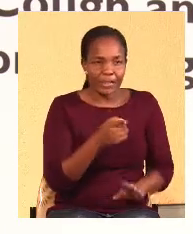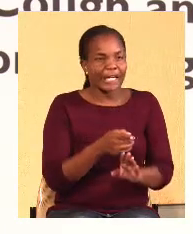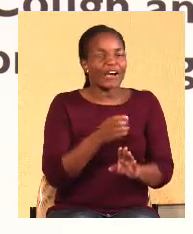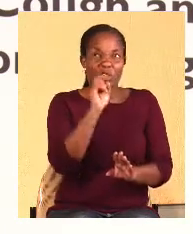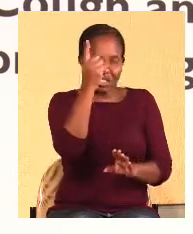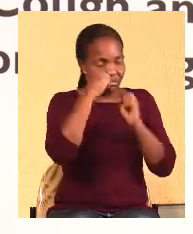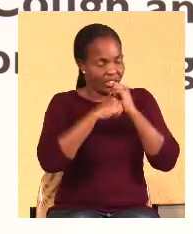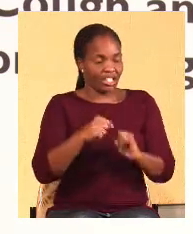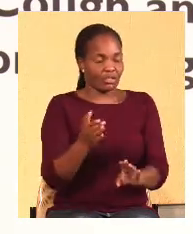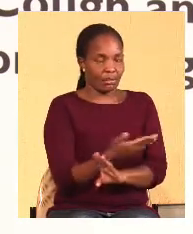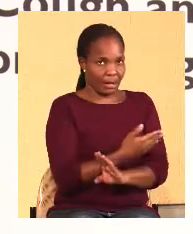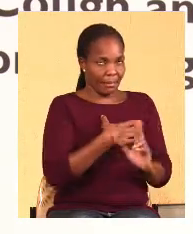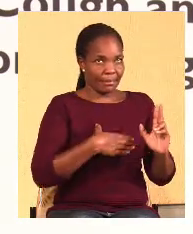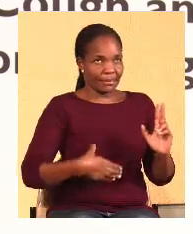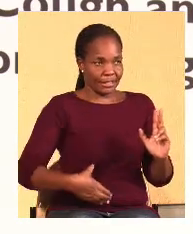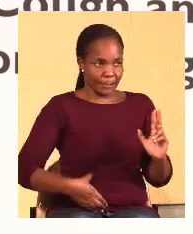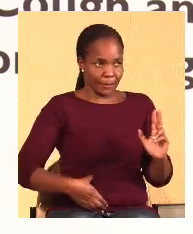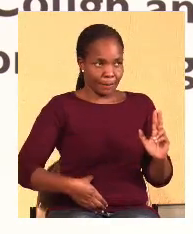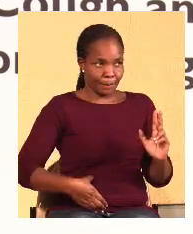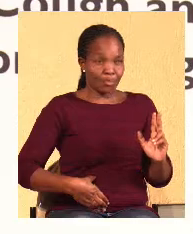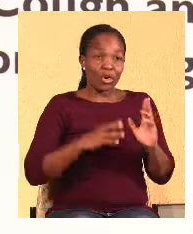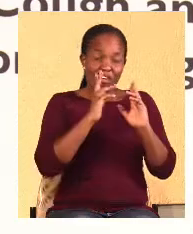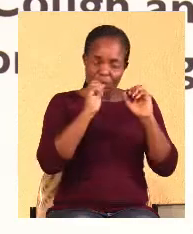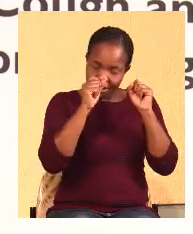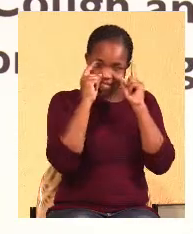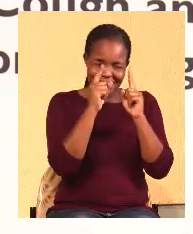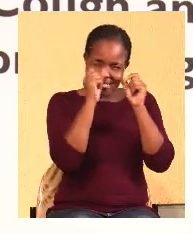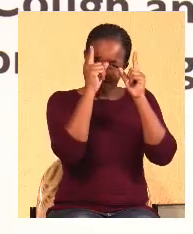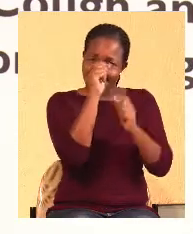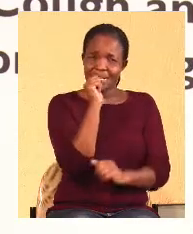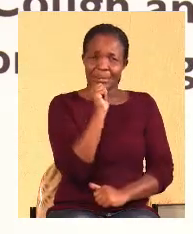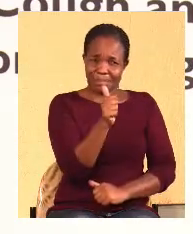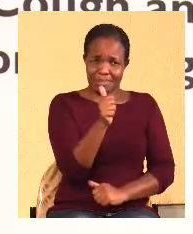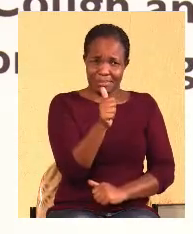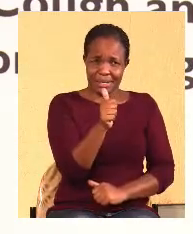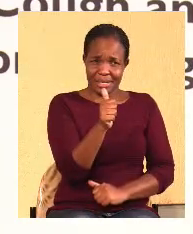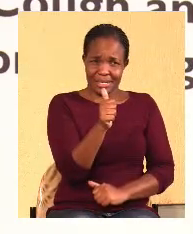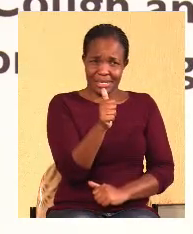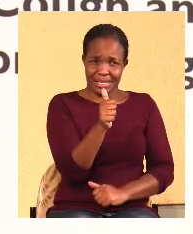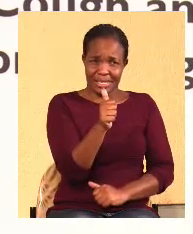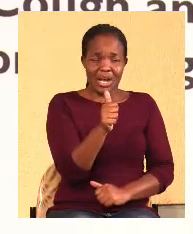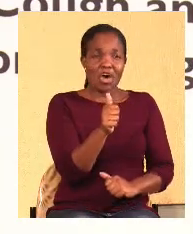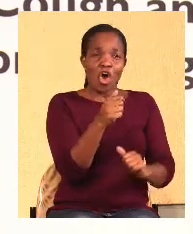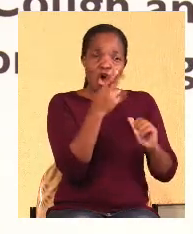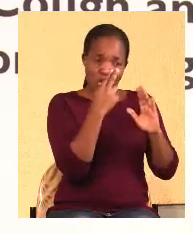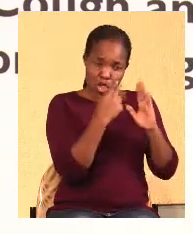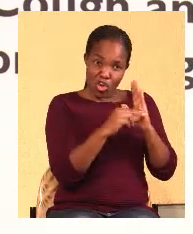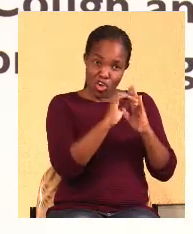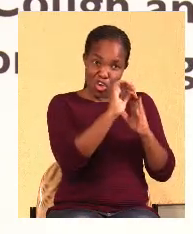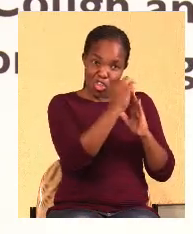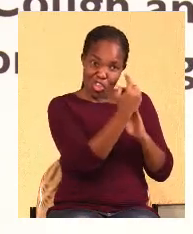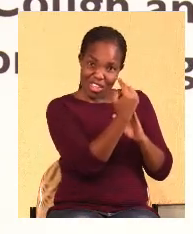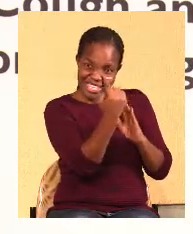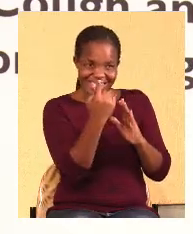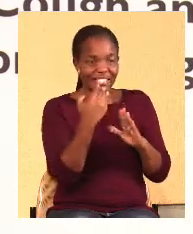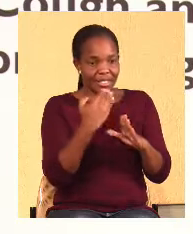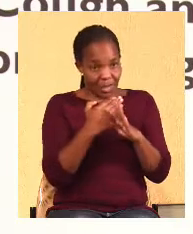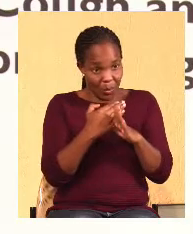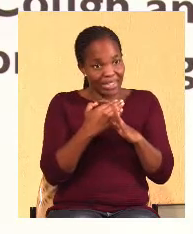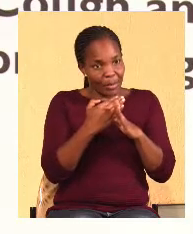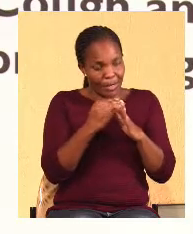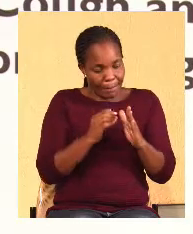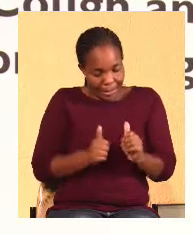So I think I want the Namibian public to understand that it doesn't stop operating. So what we have done,